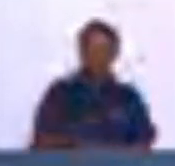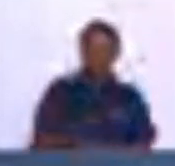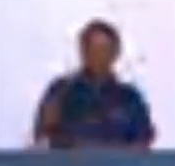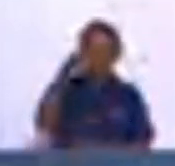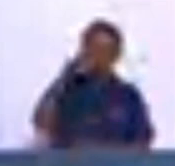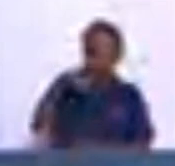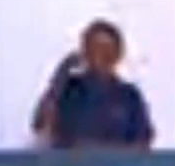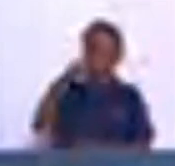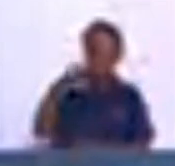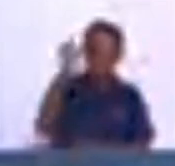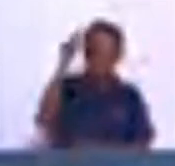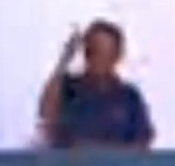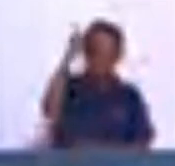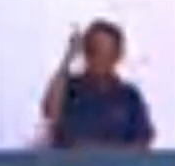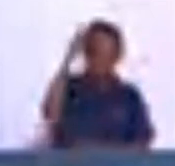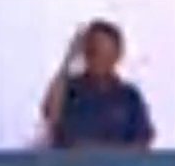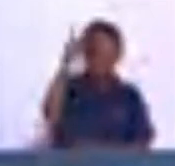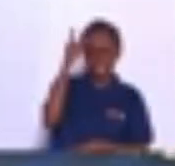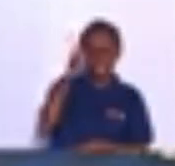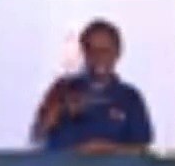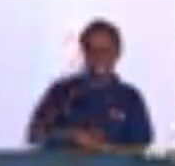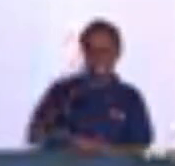find knowledge.